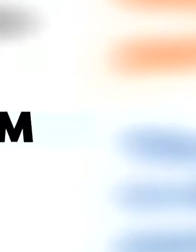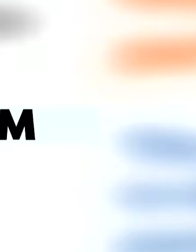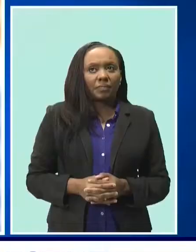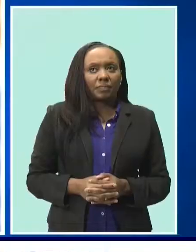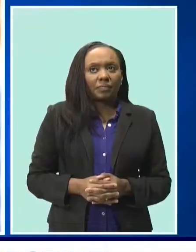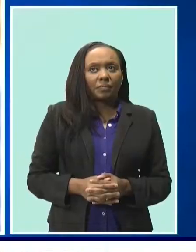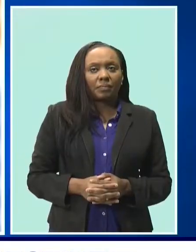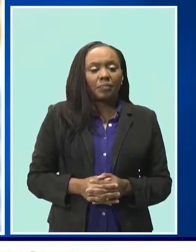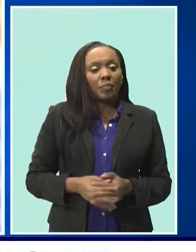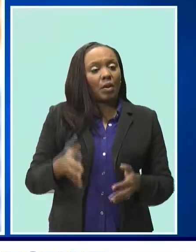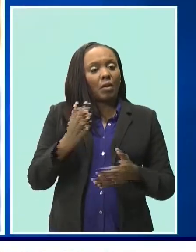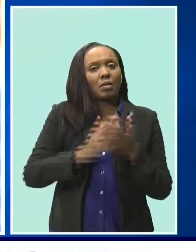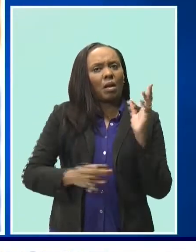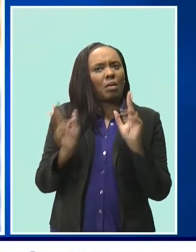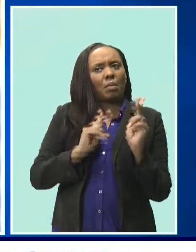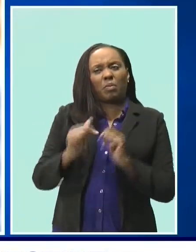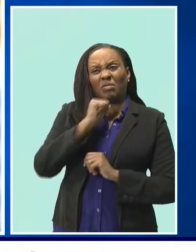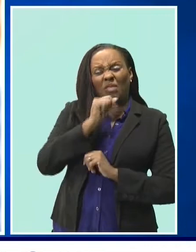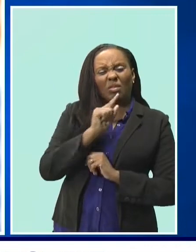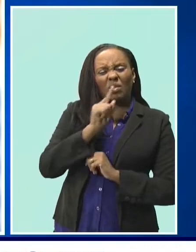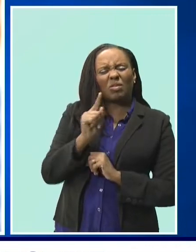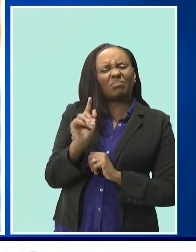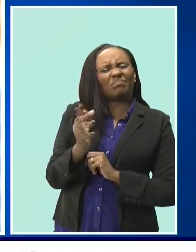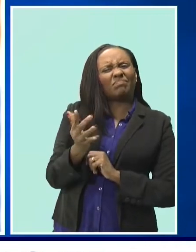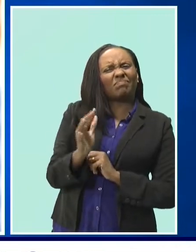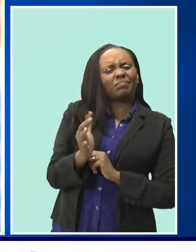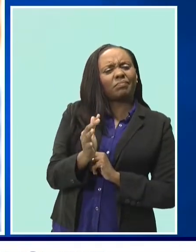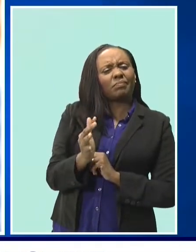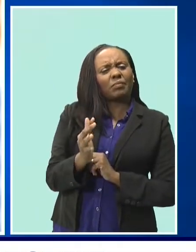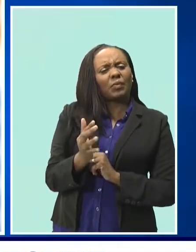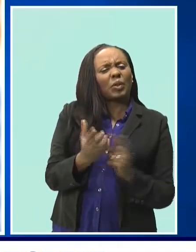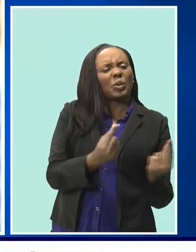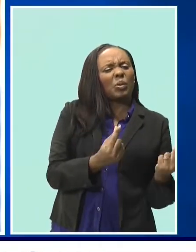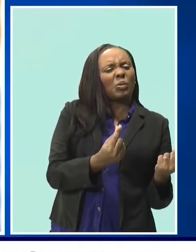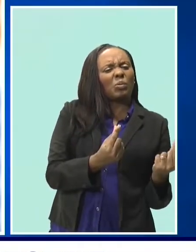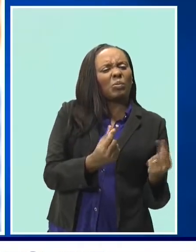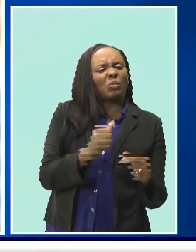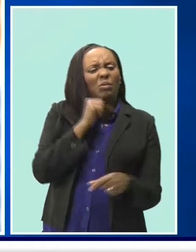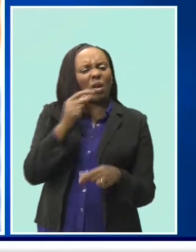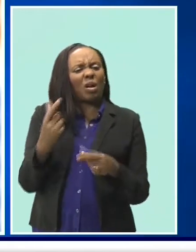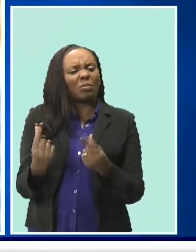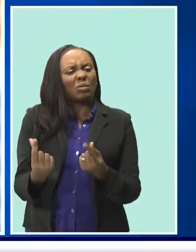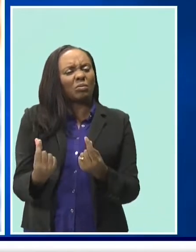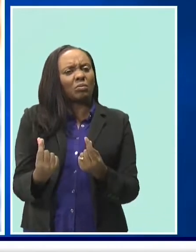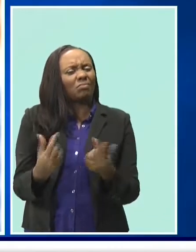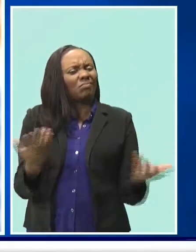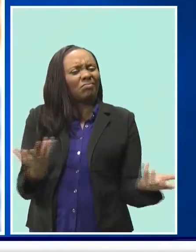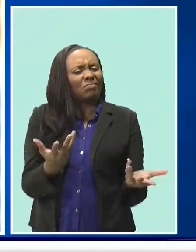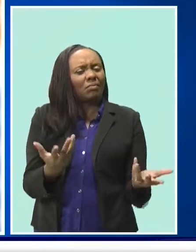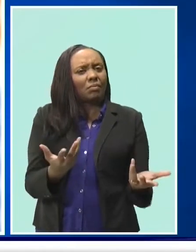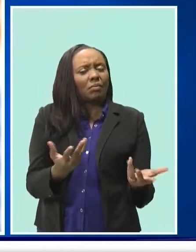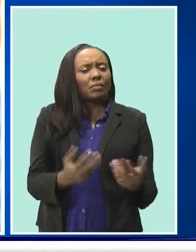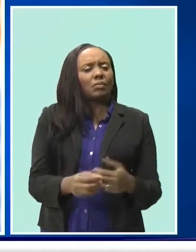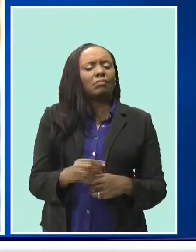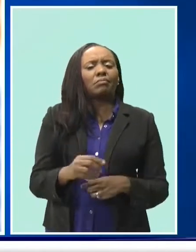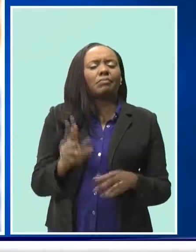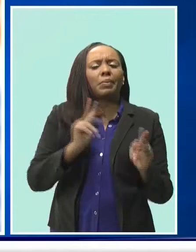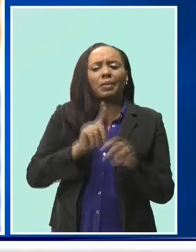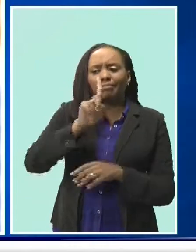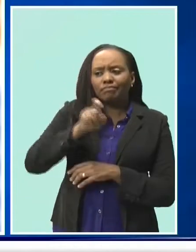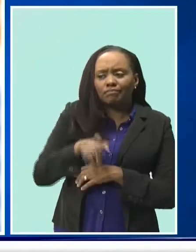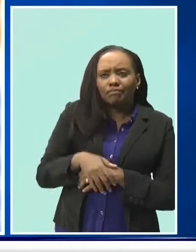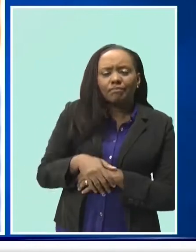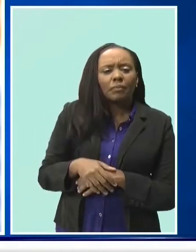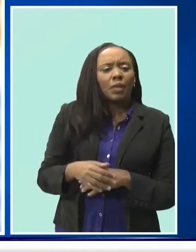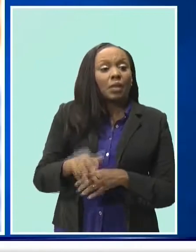Now, some people are still unsure of what they can and cannot do during Phase 2. One of the questions being asked a lot is about